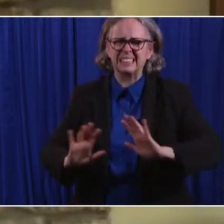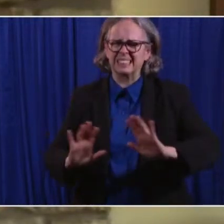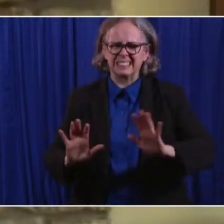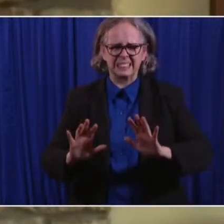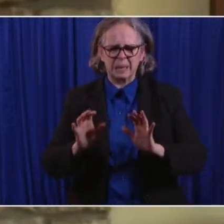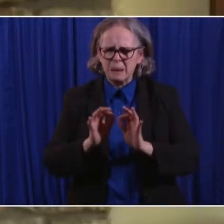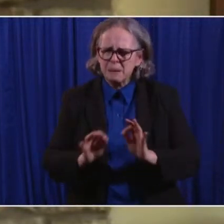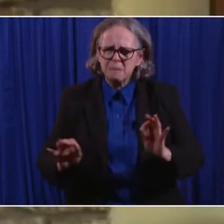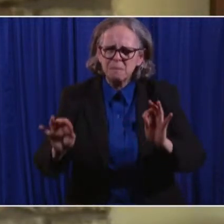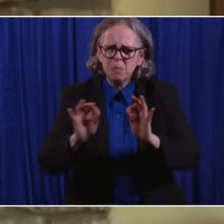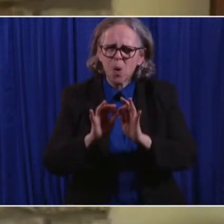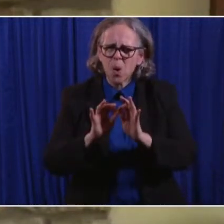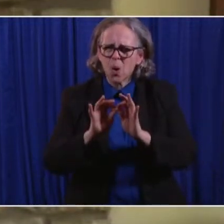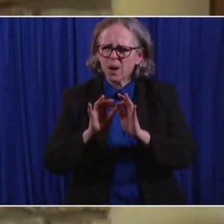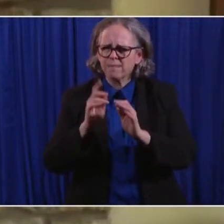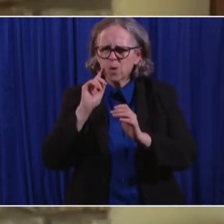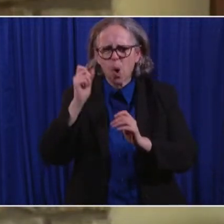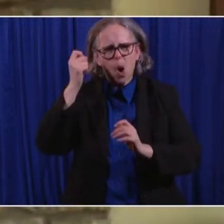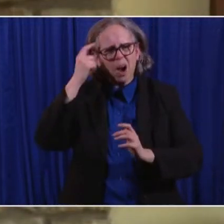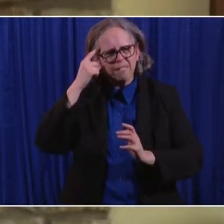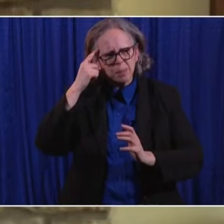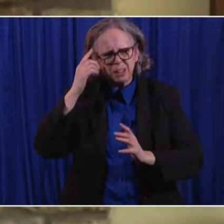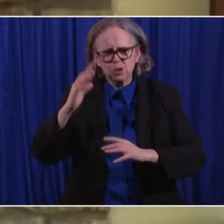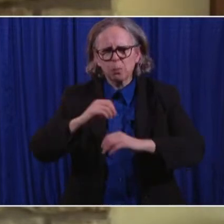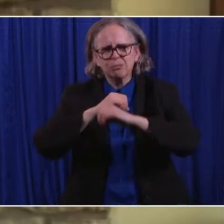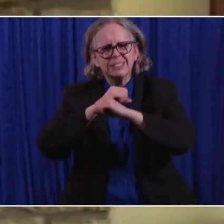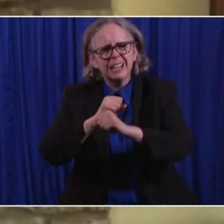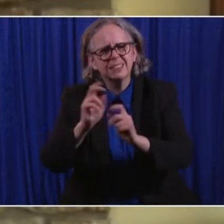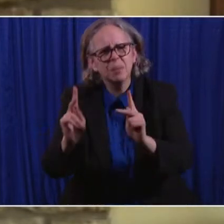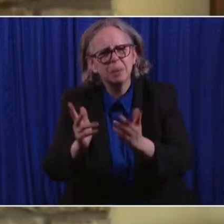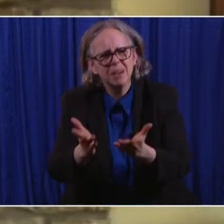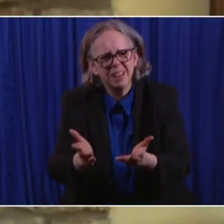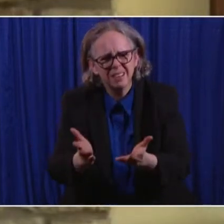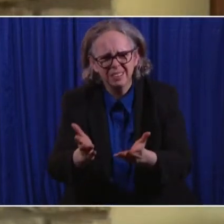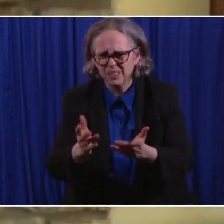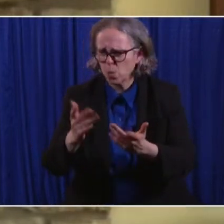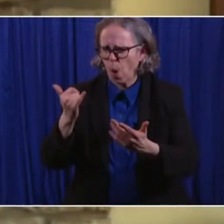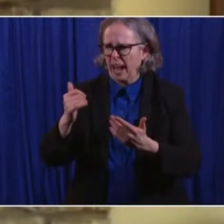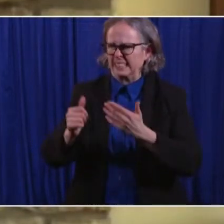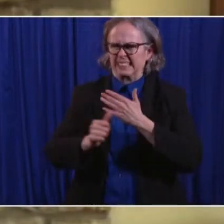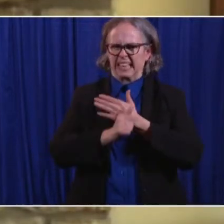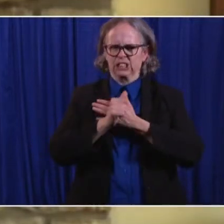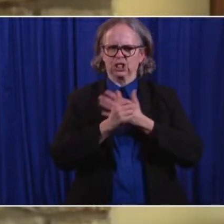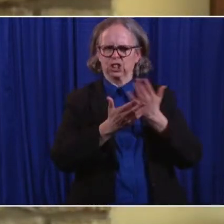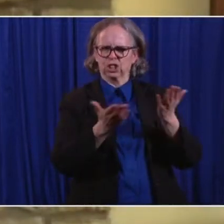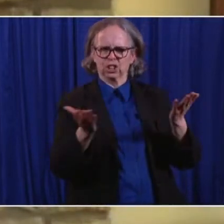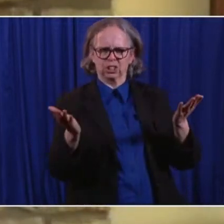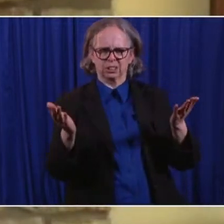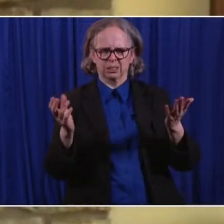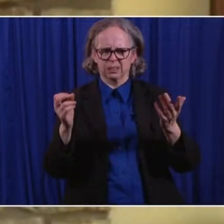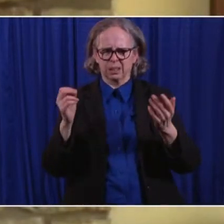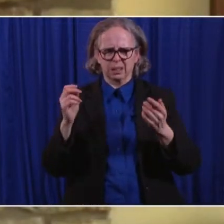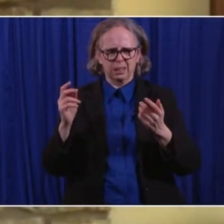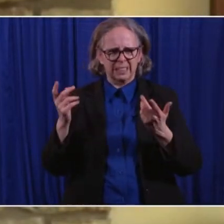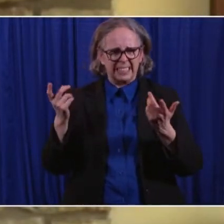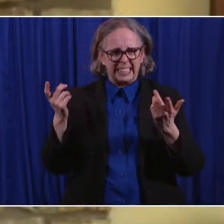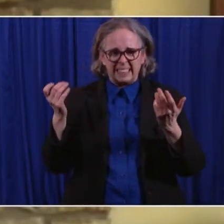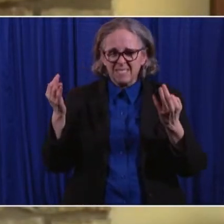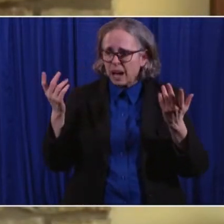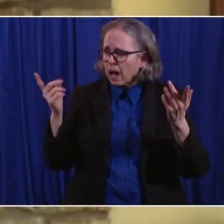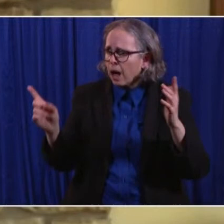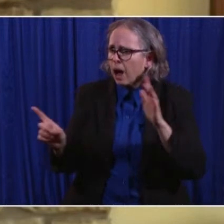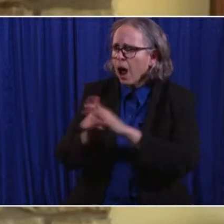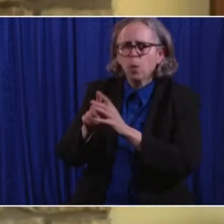protect people against danger. And someone coming in here with Ebola is danger. Someone coming into the United